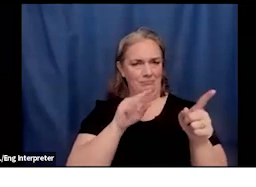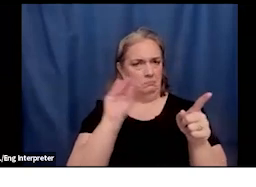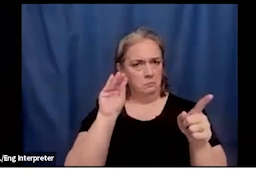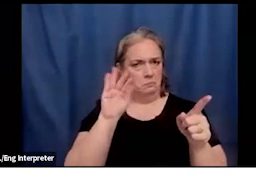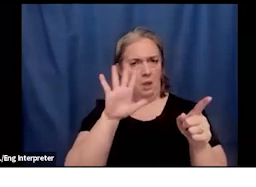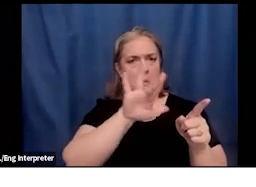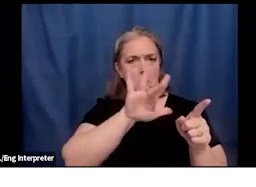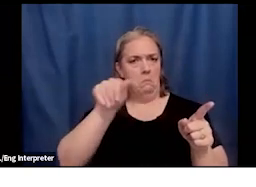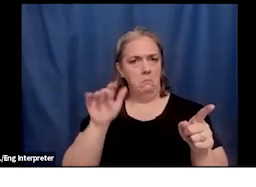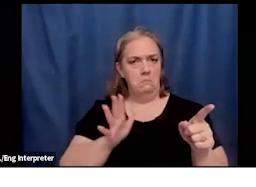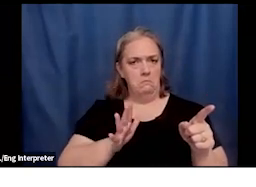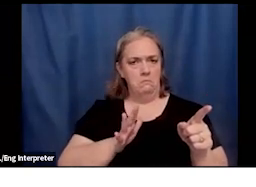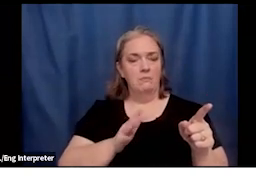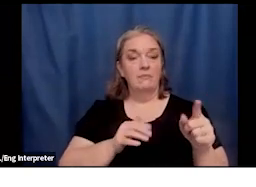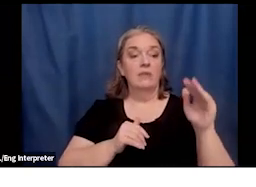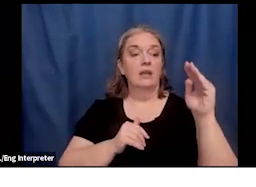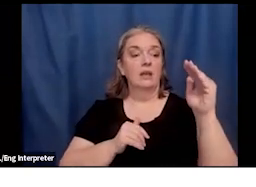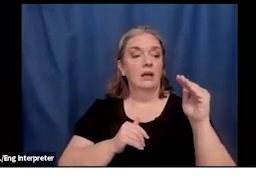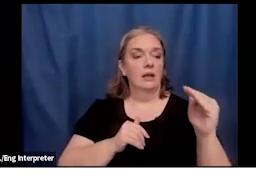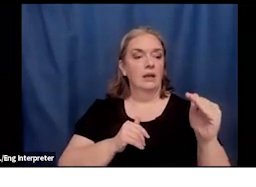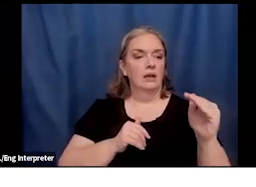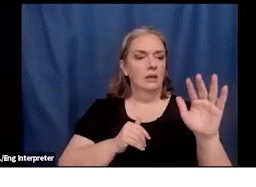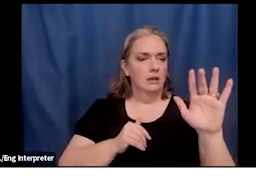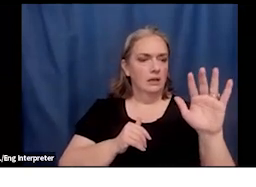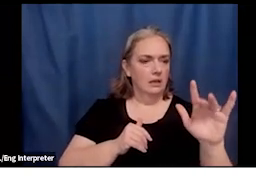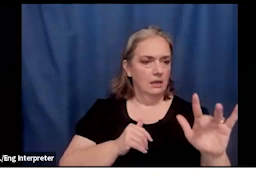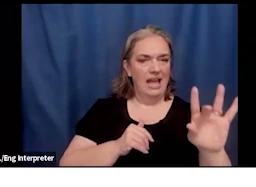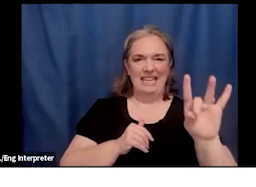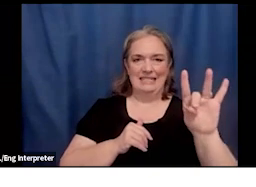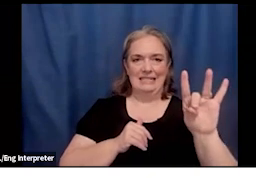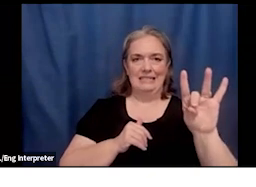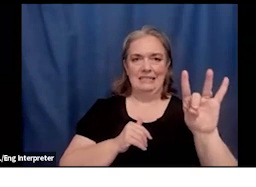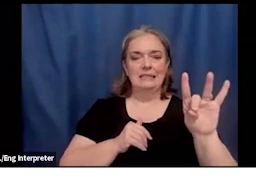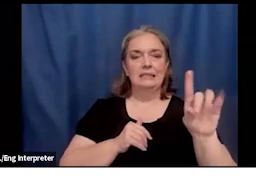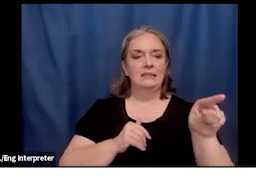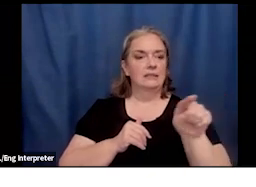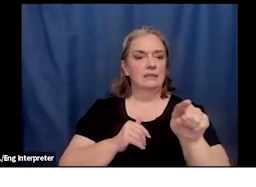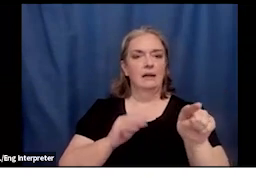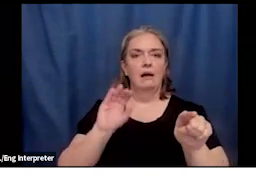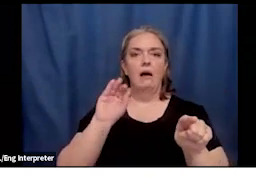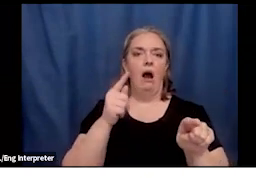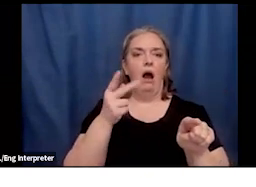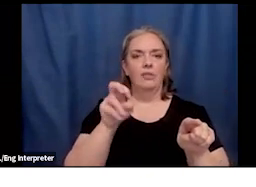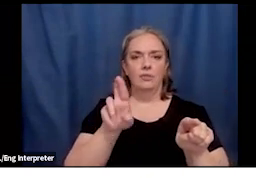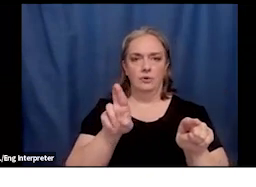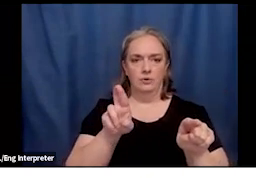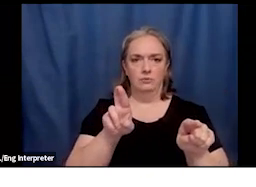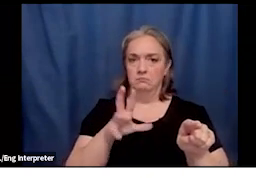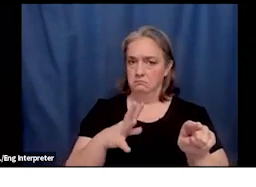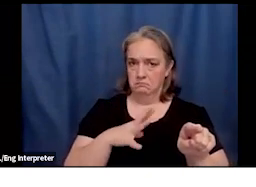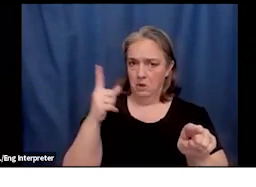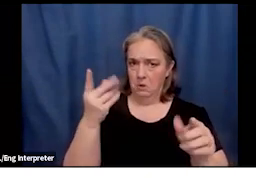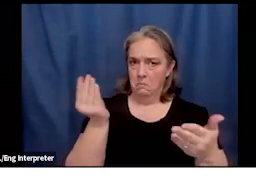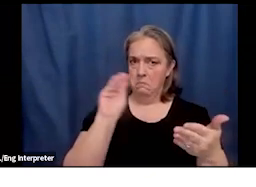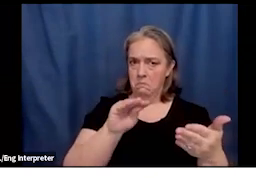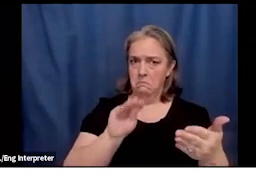see starting around row 8, there are these other expense lines. So you